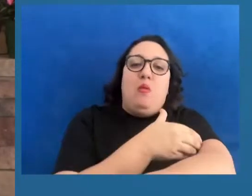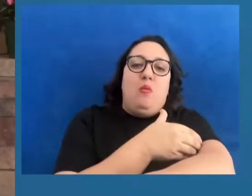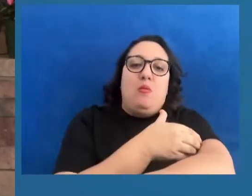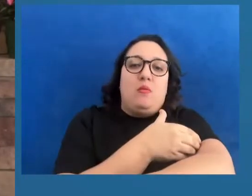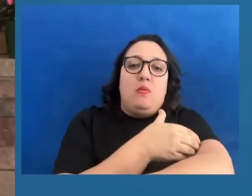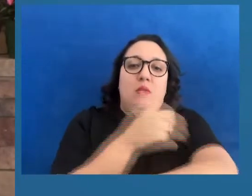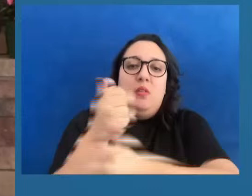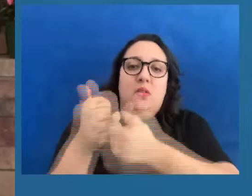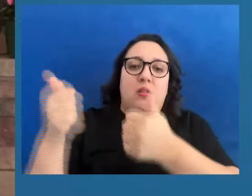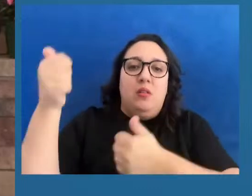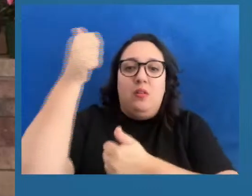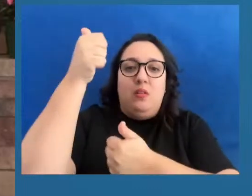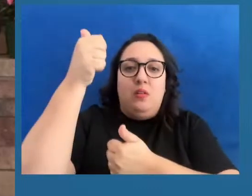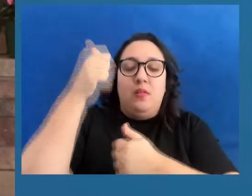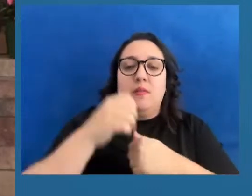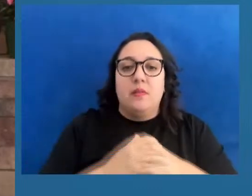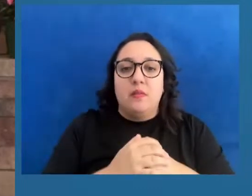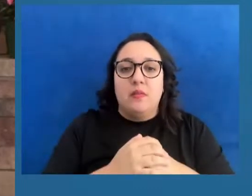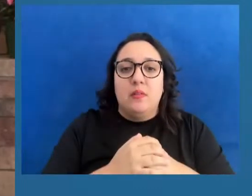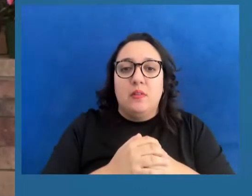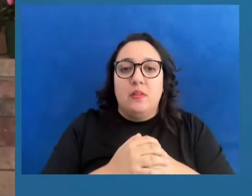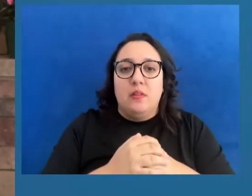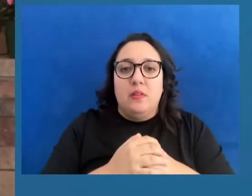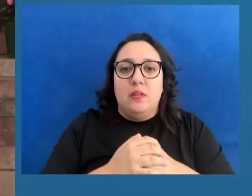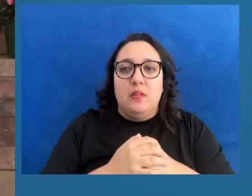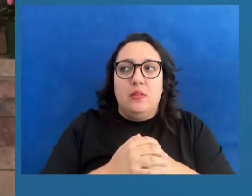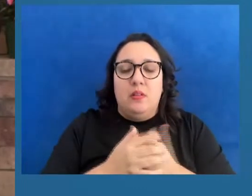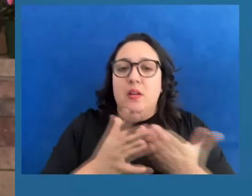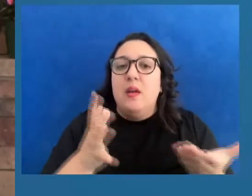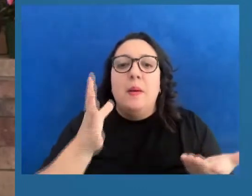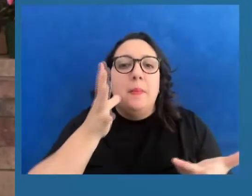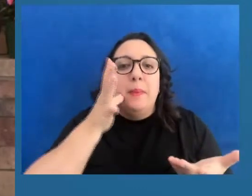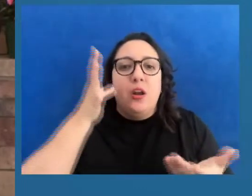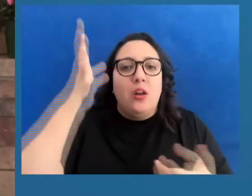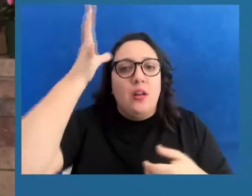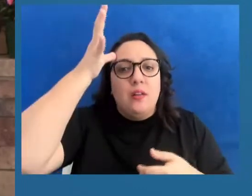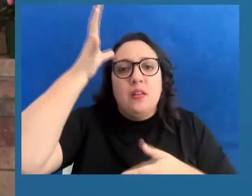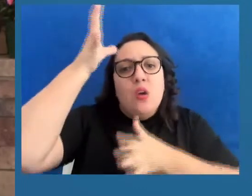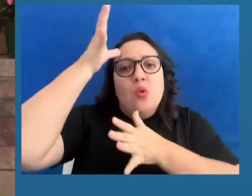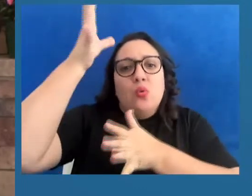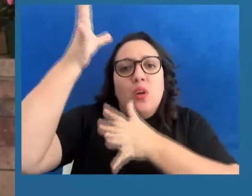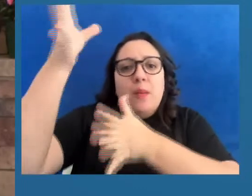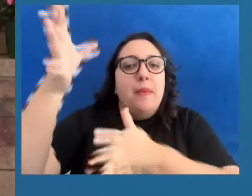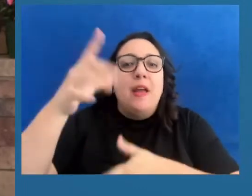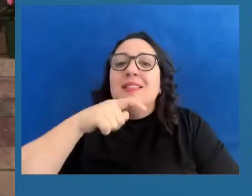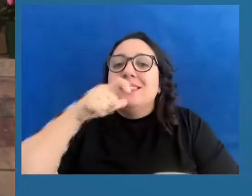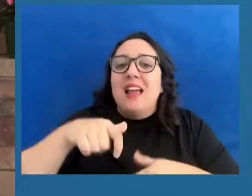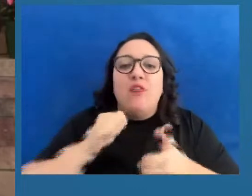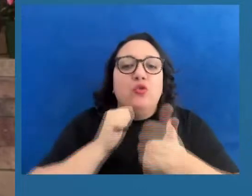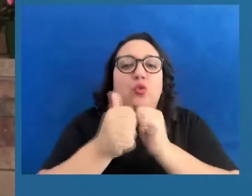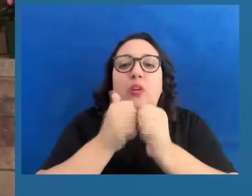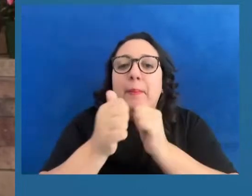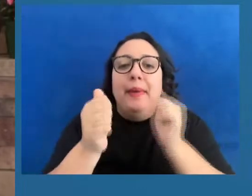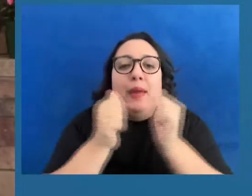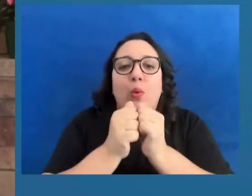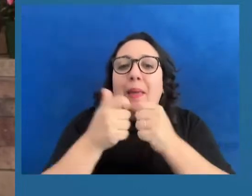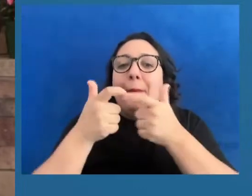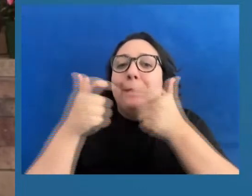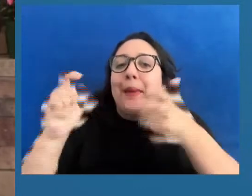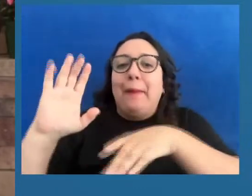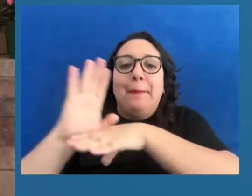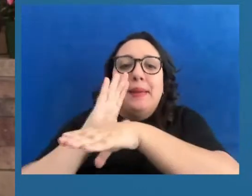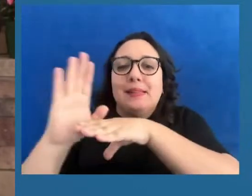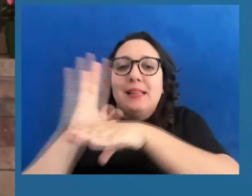Our parents and grandparents didn't have to bid against private equity firms when they're buying their first home. That wasn't happening.